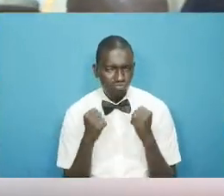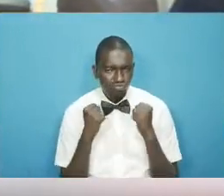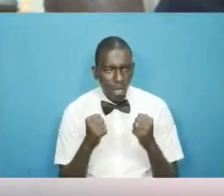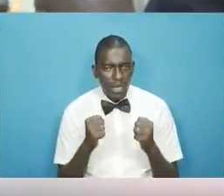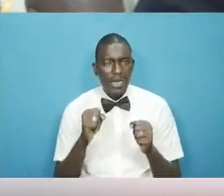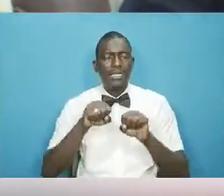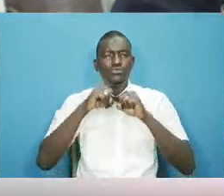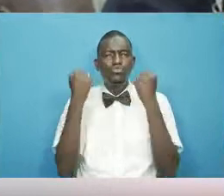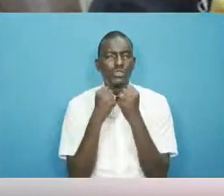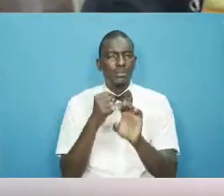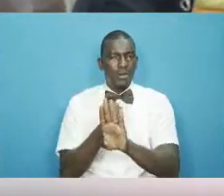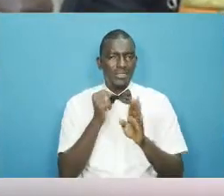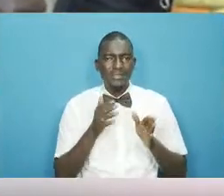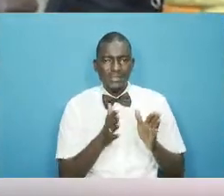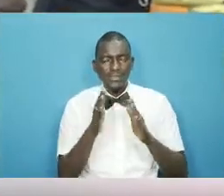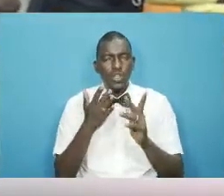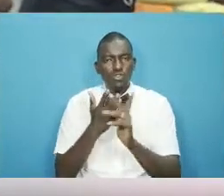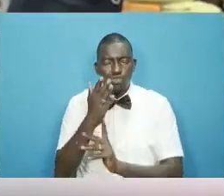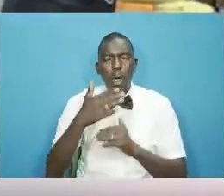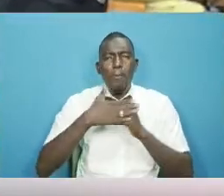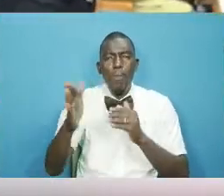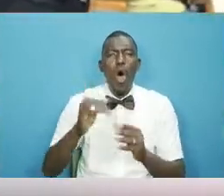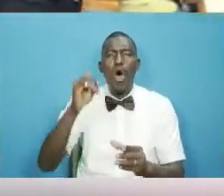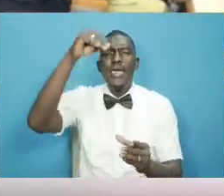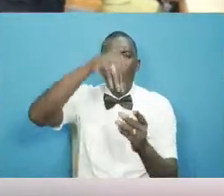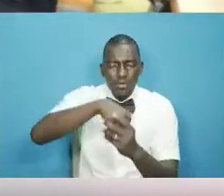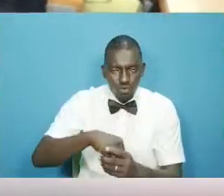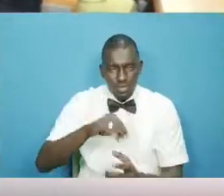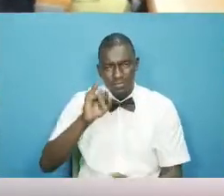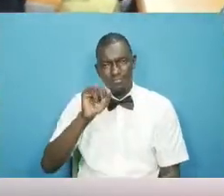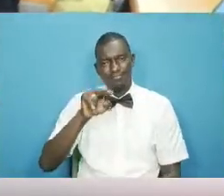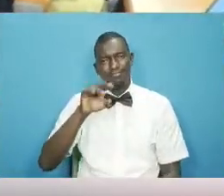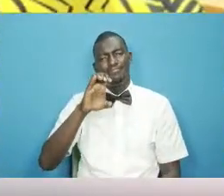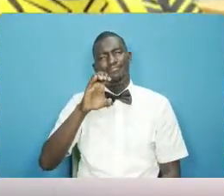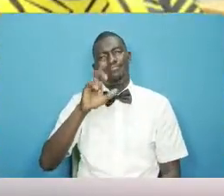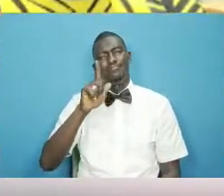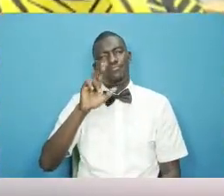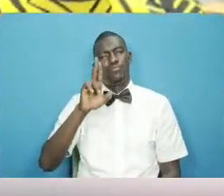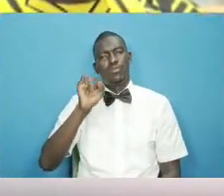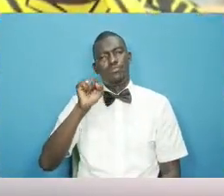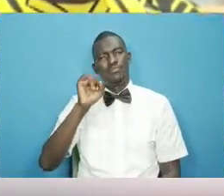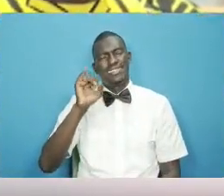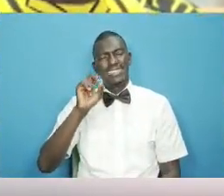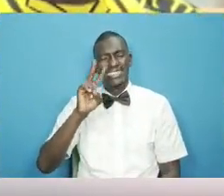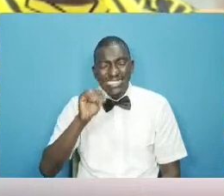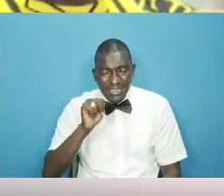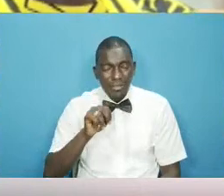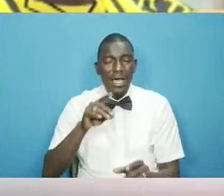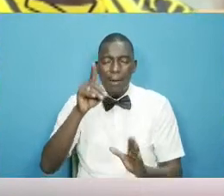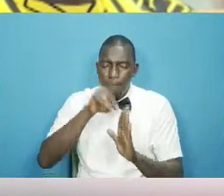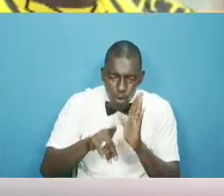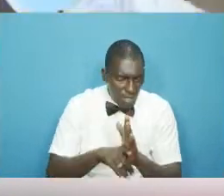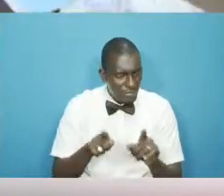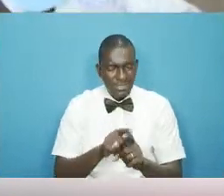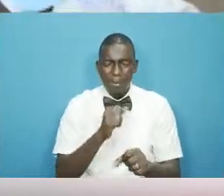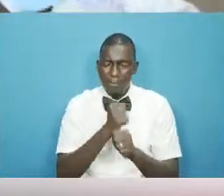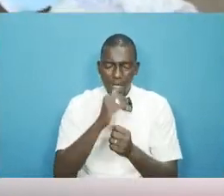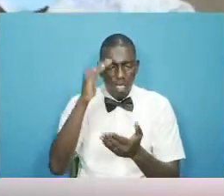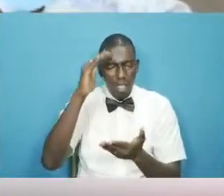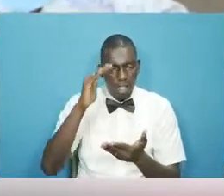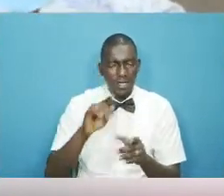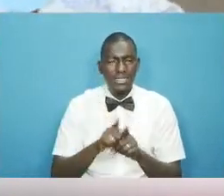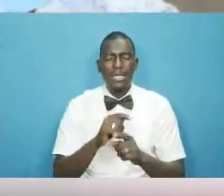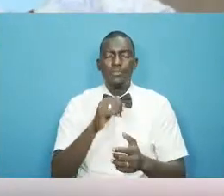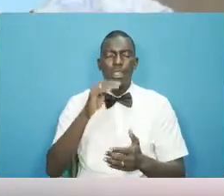the social protection system through a more inclusive and sustainable approach to serve as a driver towards supporting and mitigating the suffering